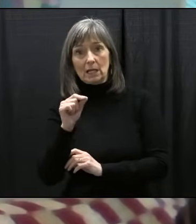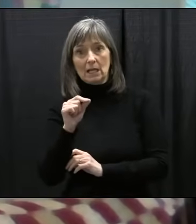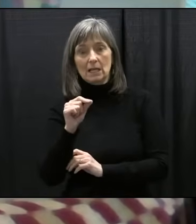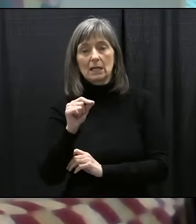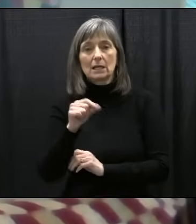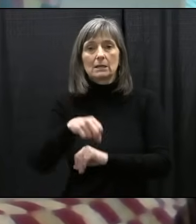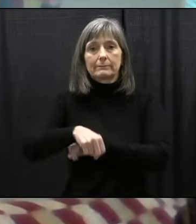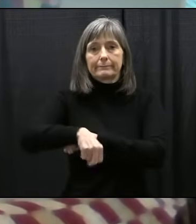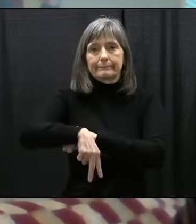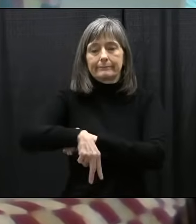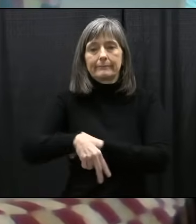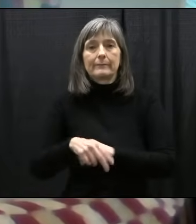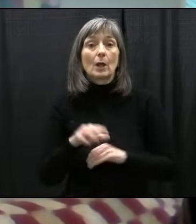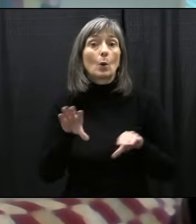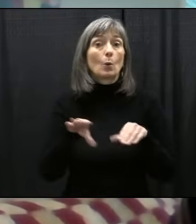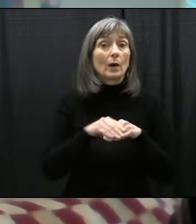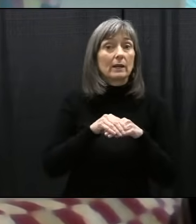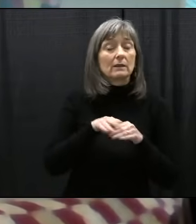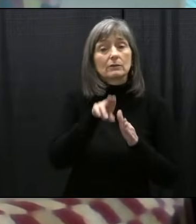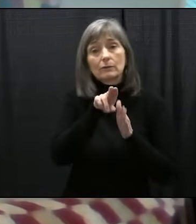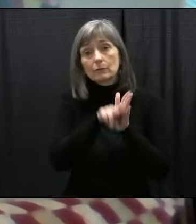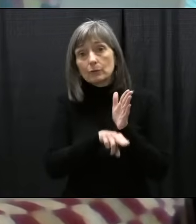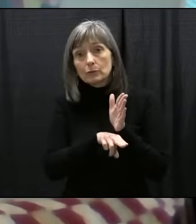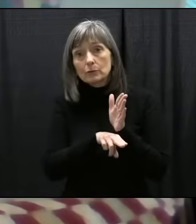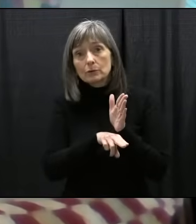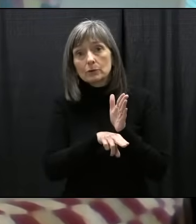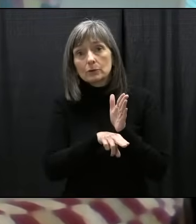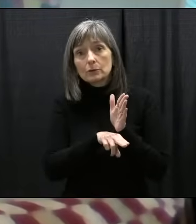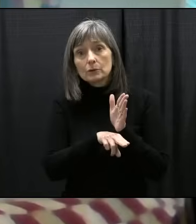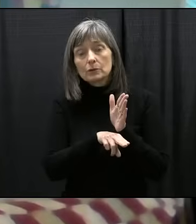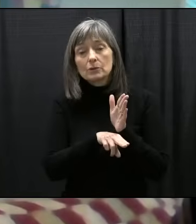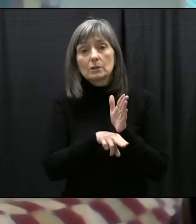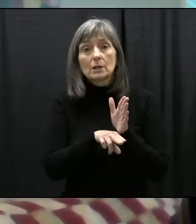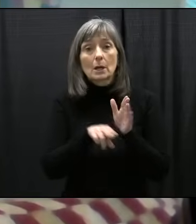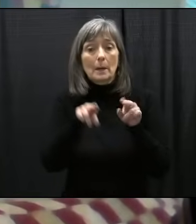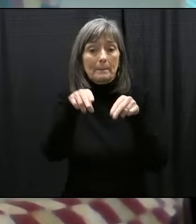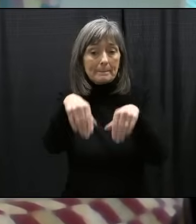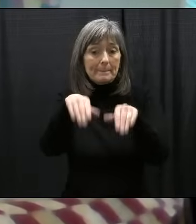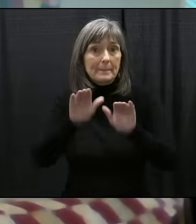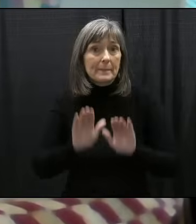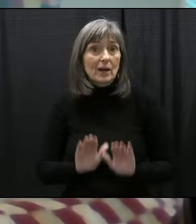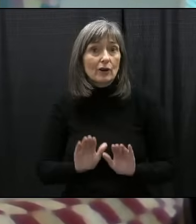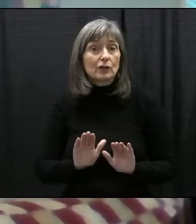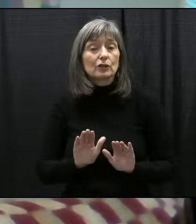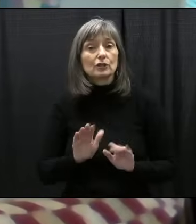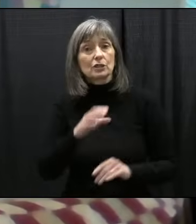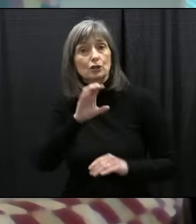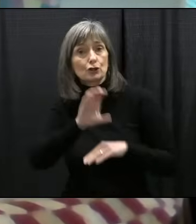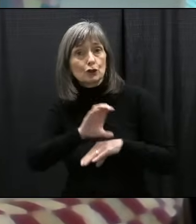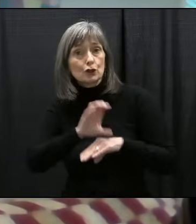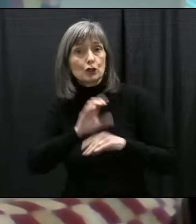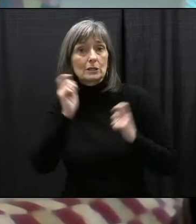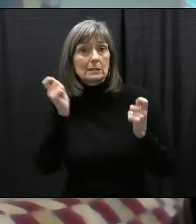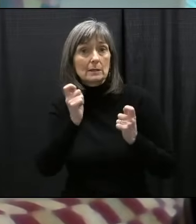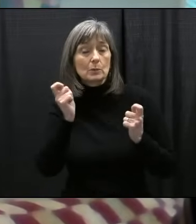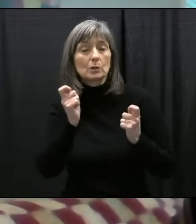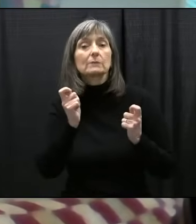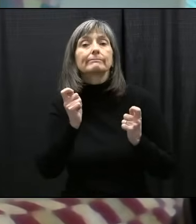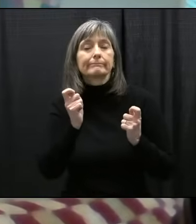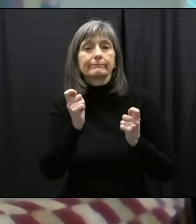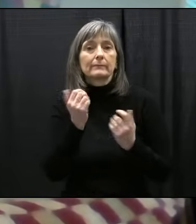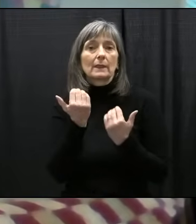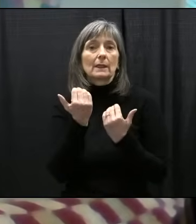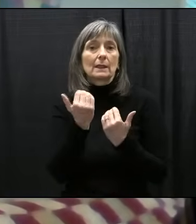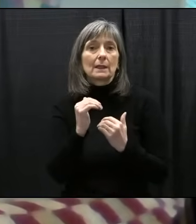a.m. Weddings and funerals, burials, religious and cultural ceremonies are now limited